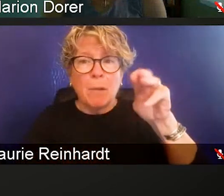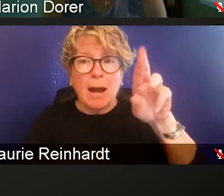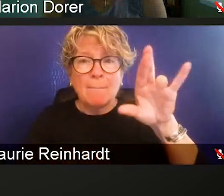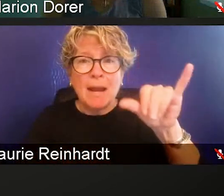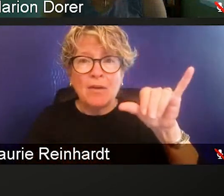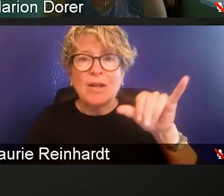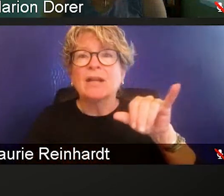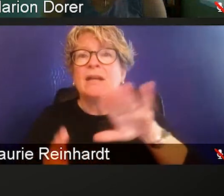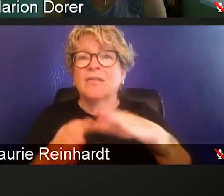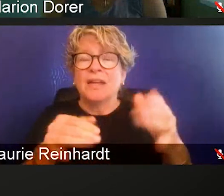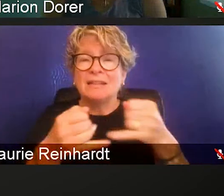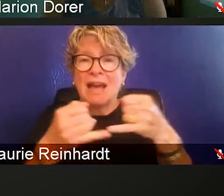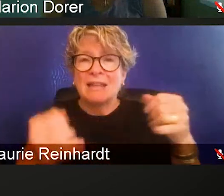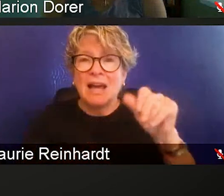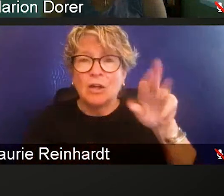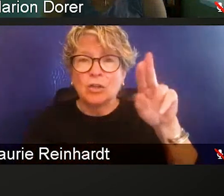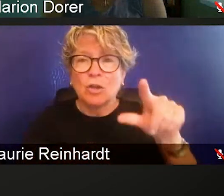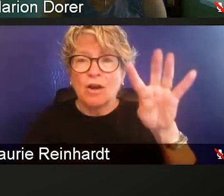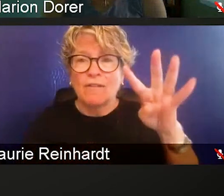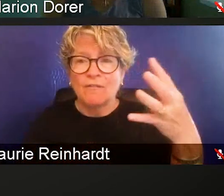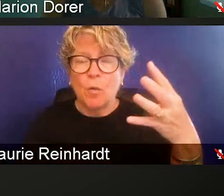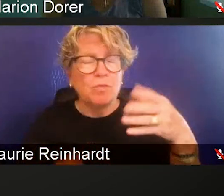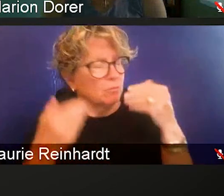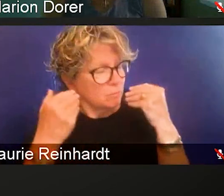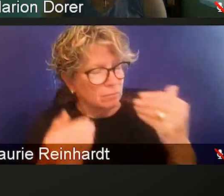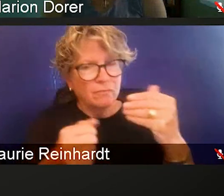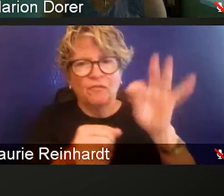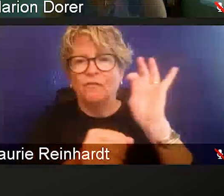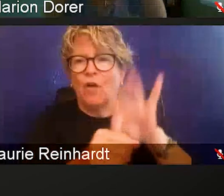can do. Vote.